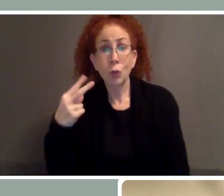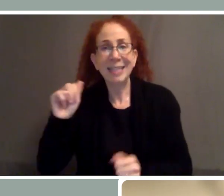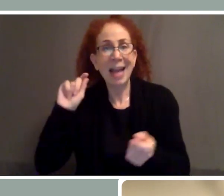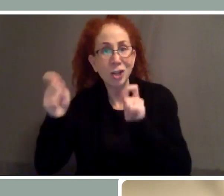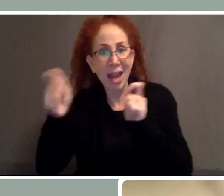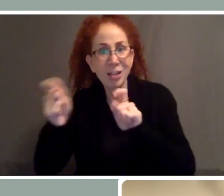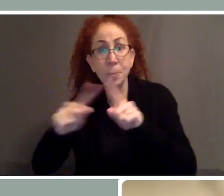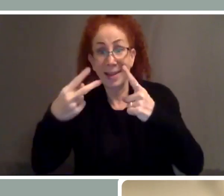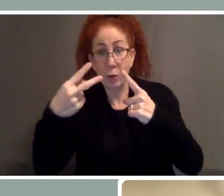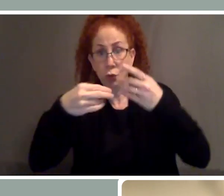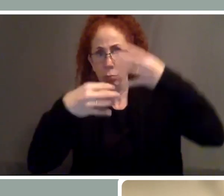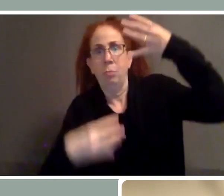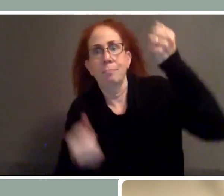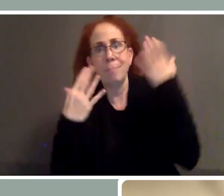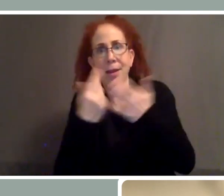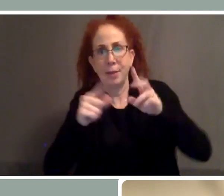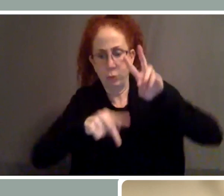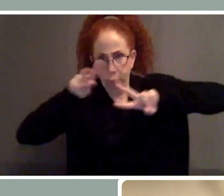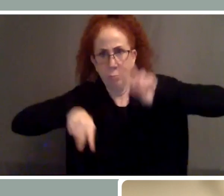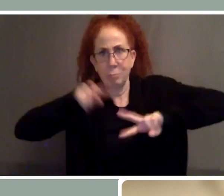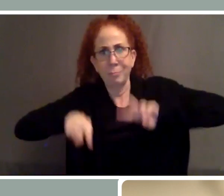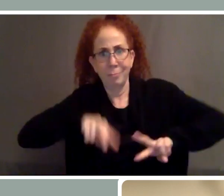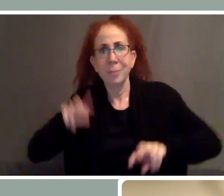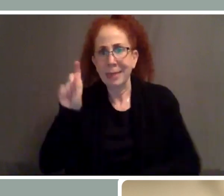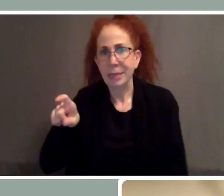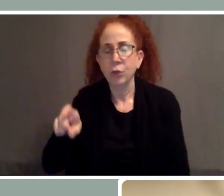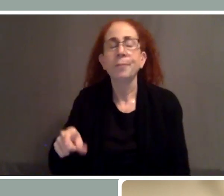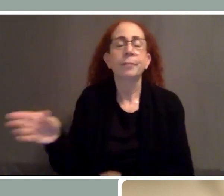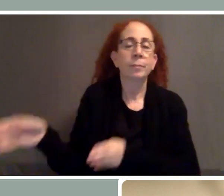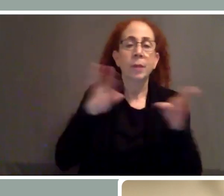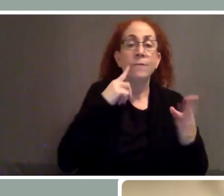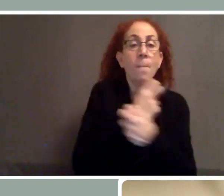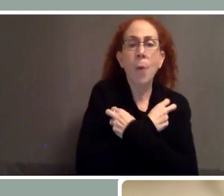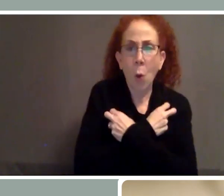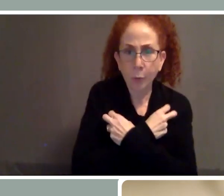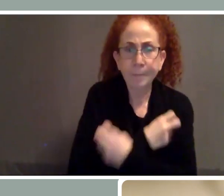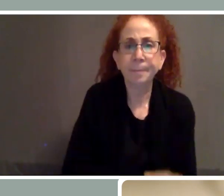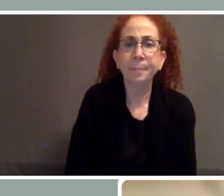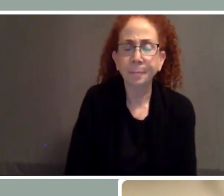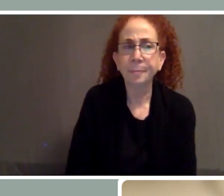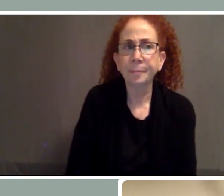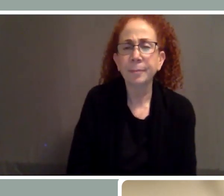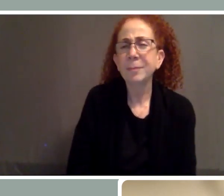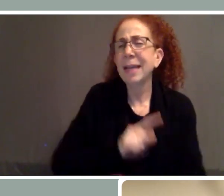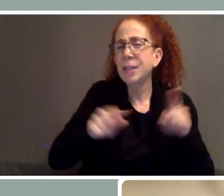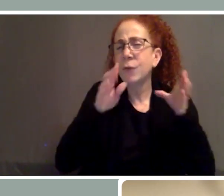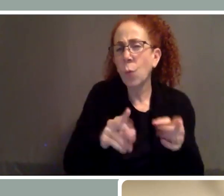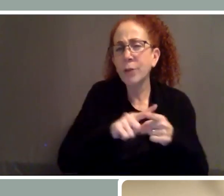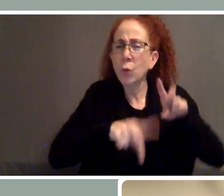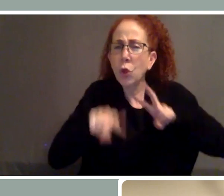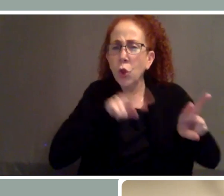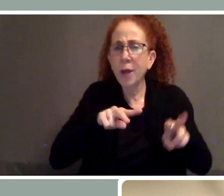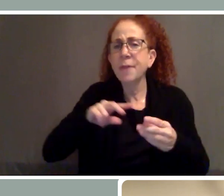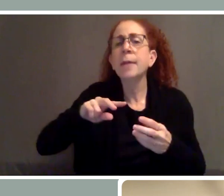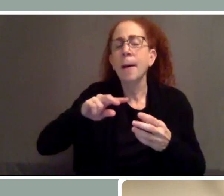looking at. So it is really important. In terms of the bone, There are different ways to look at the molecular profile